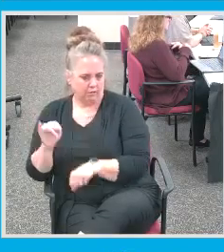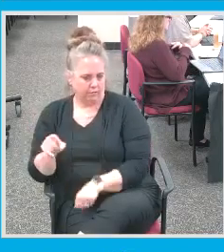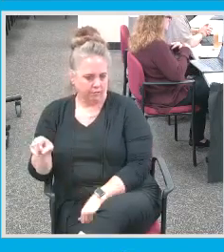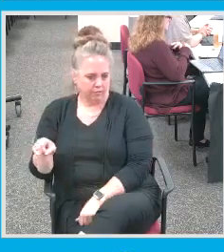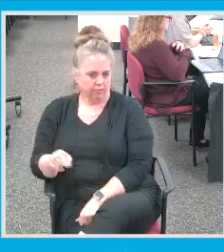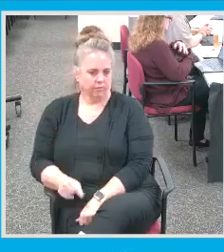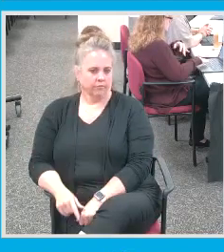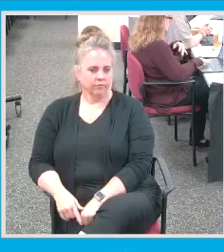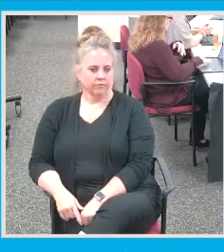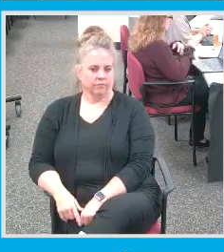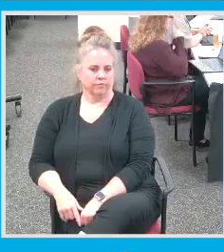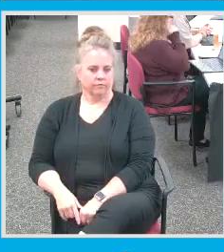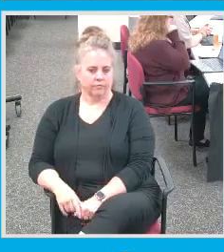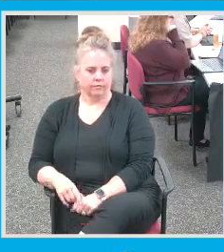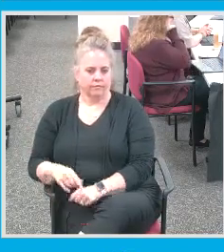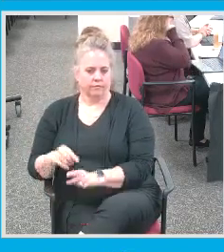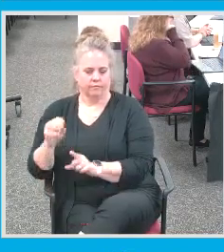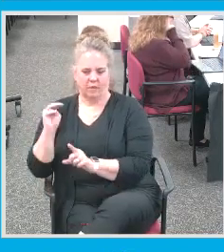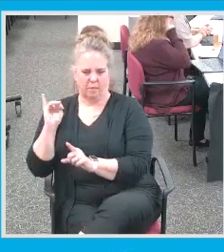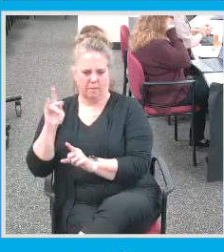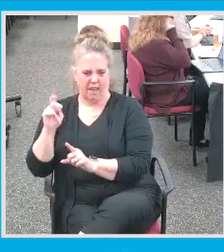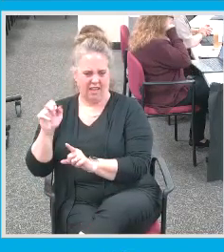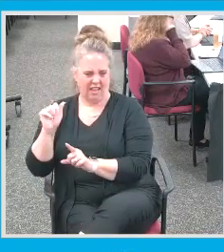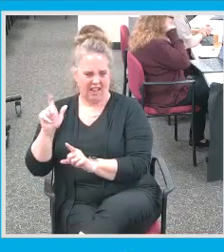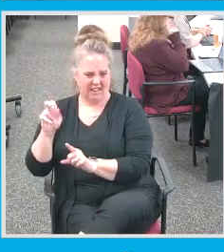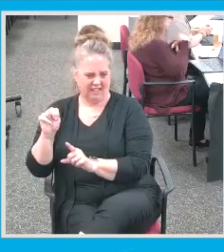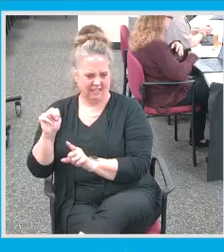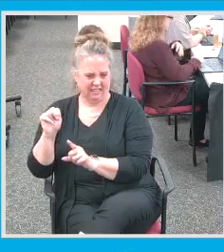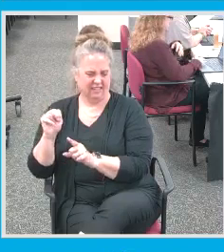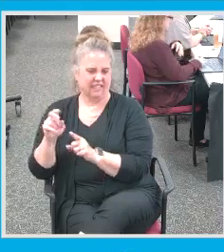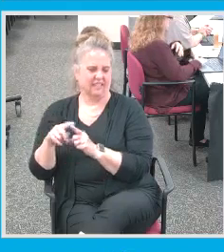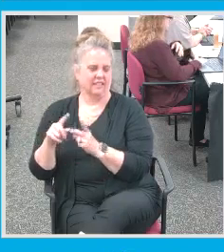Dr. Kelly, Dr. Emily Russell.